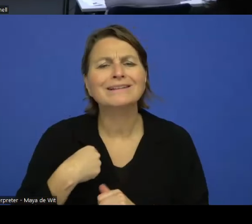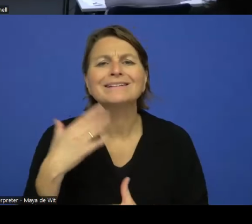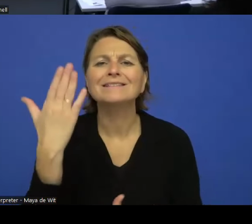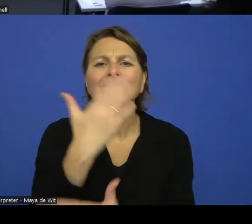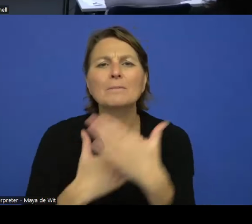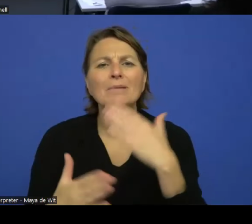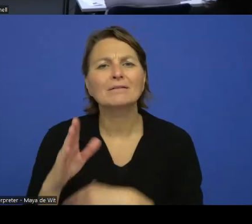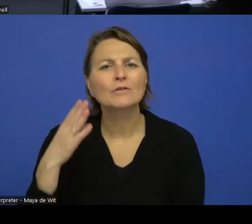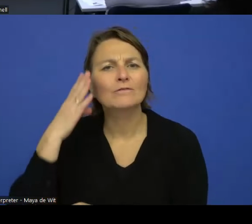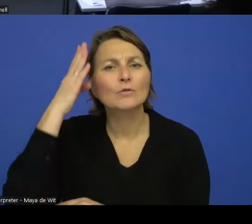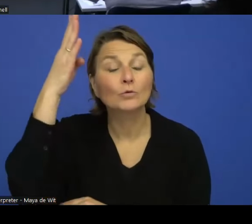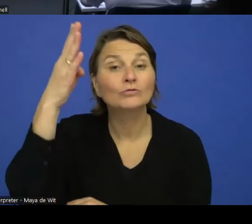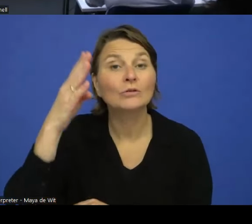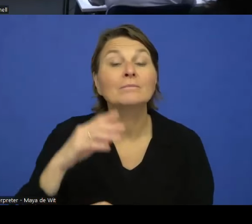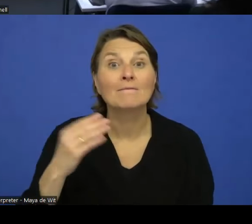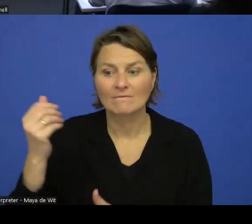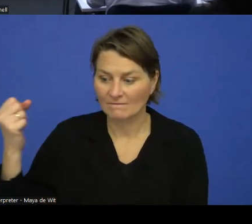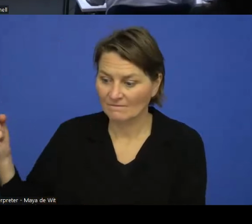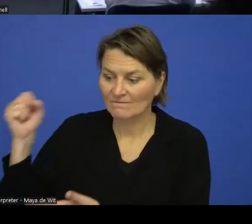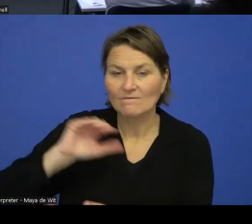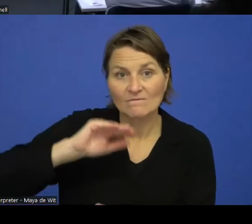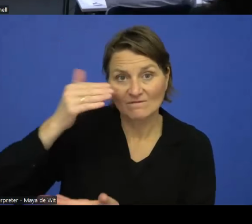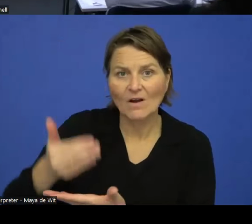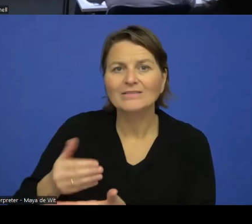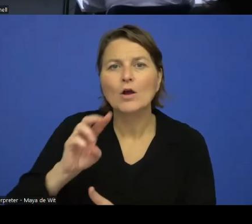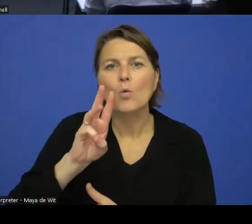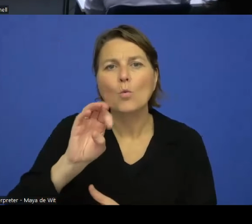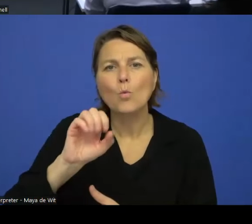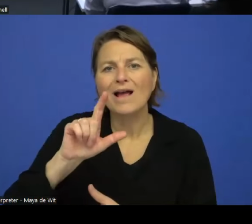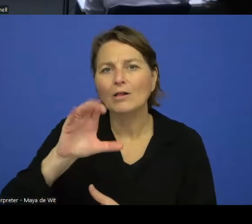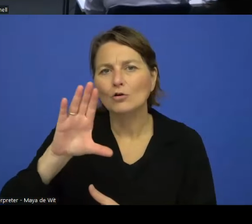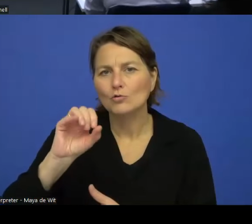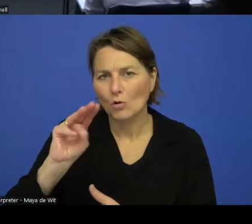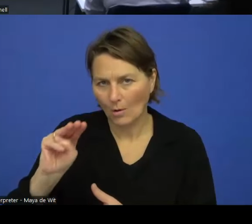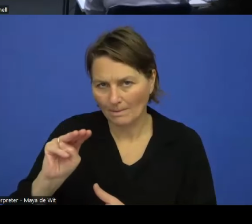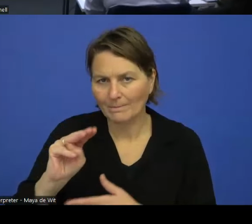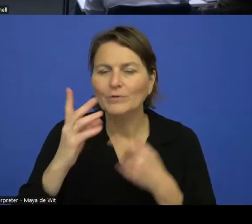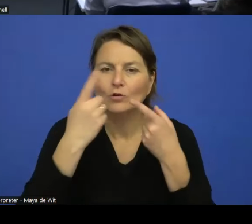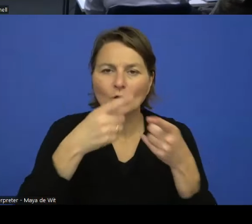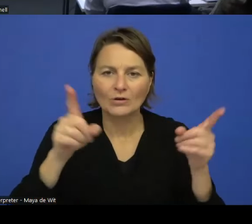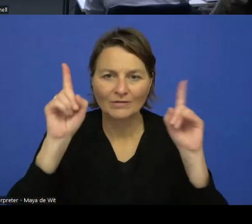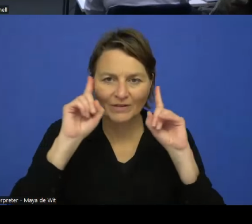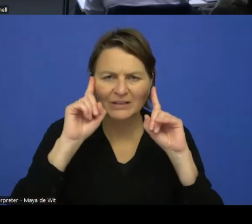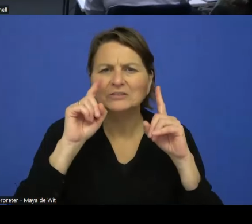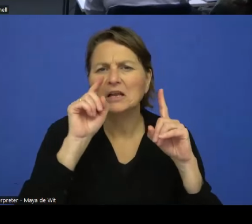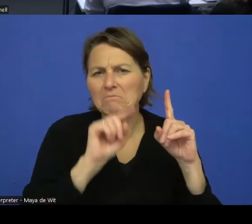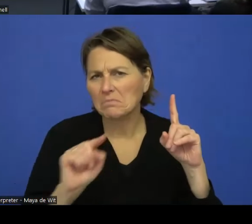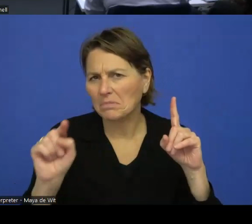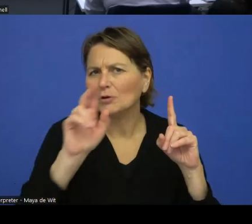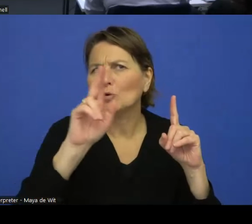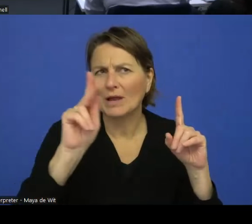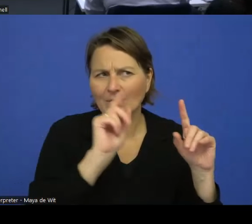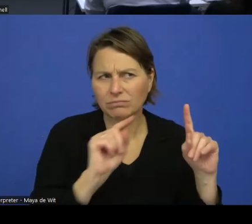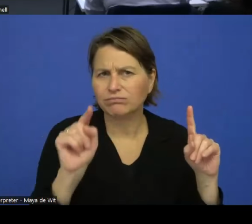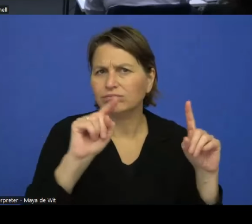funded by the Wellcome Trust. It involves the universities of Sheffield, Exeter, Dundee, and Leeds,